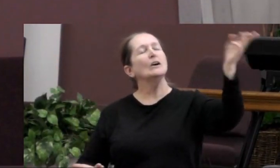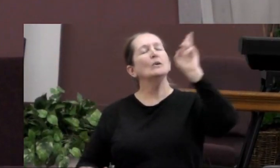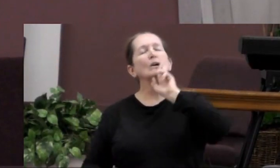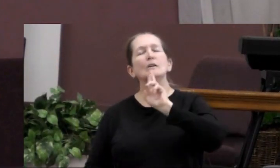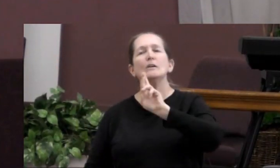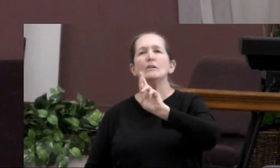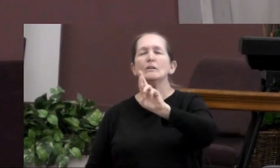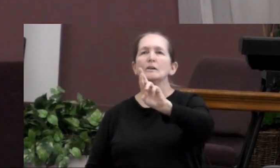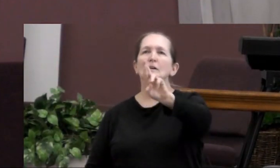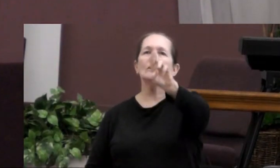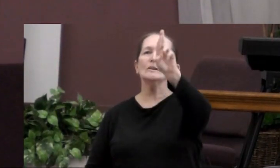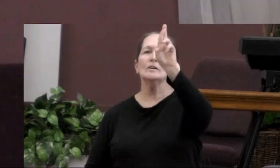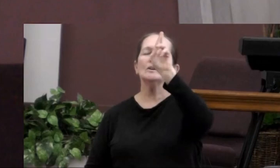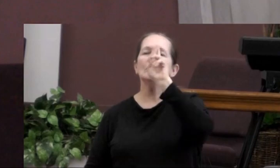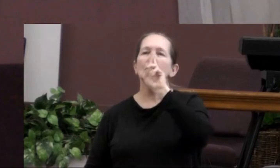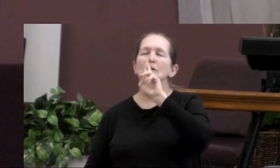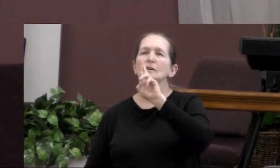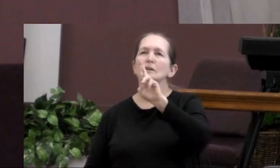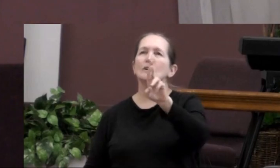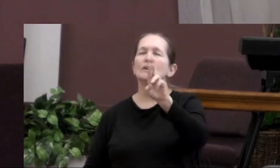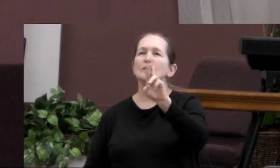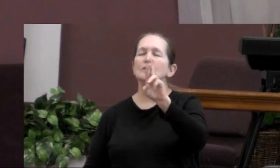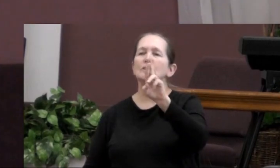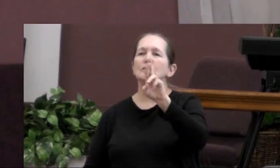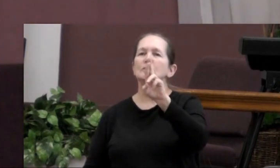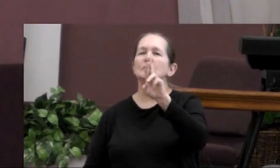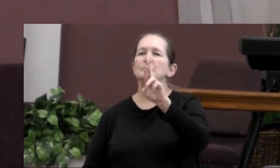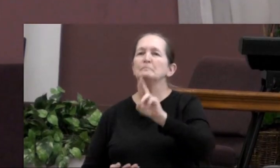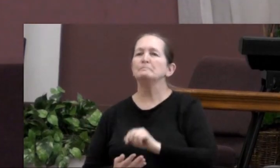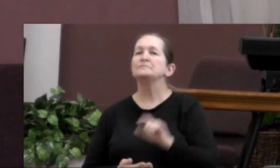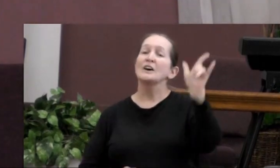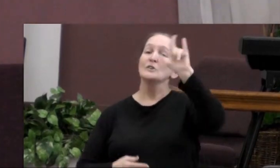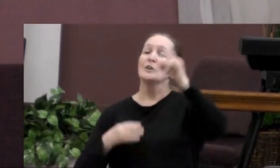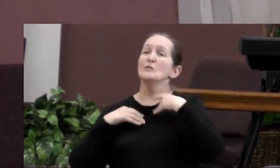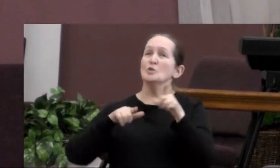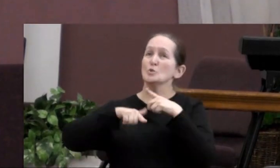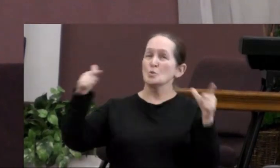I love you. Have a great week.